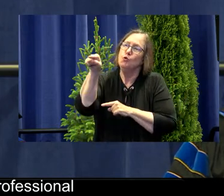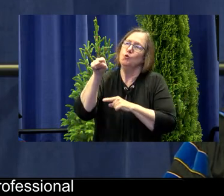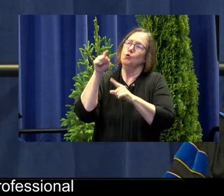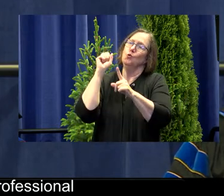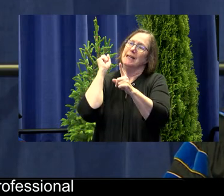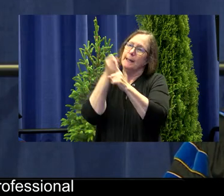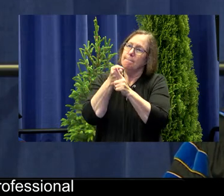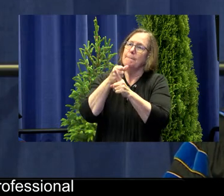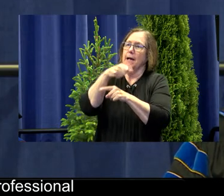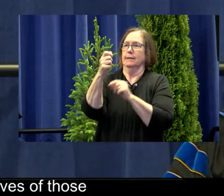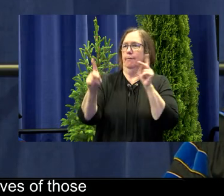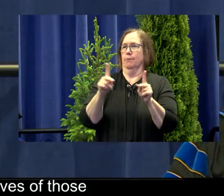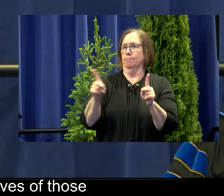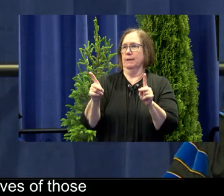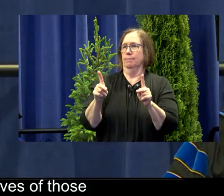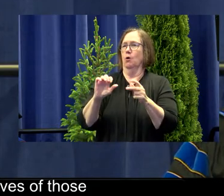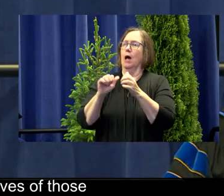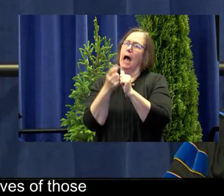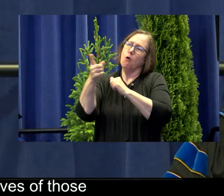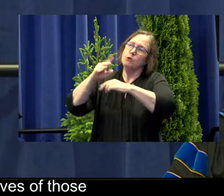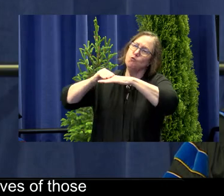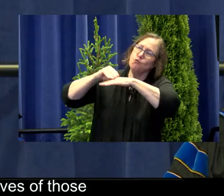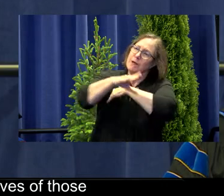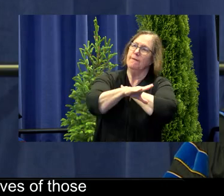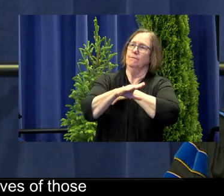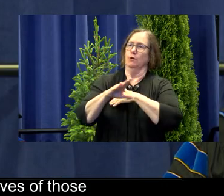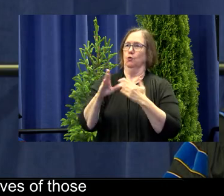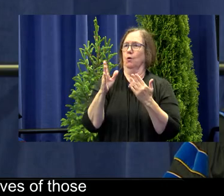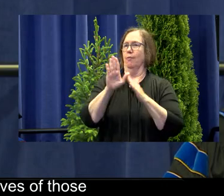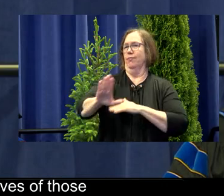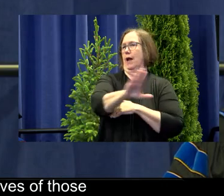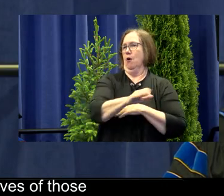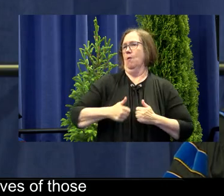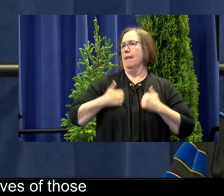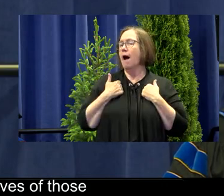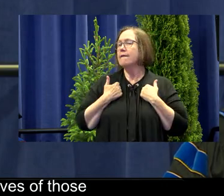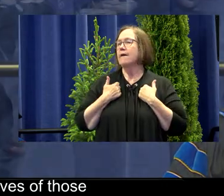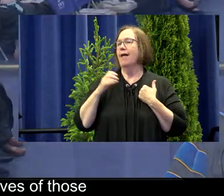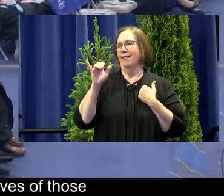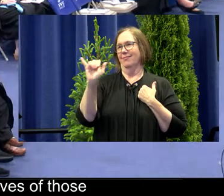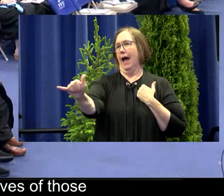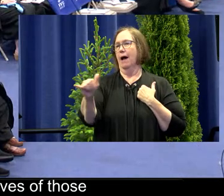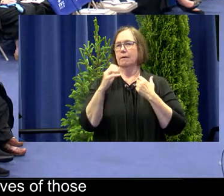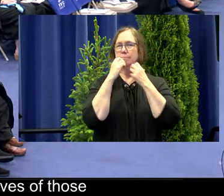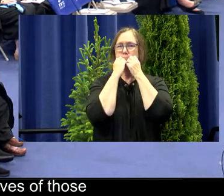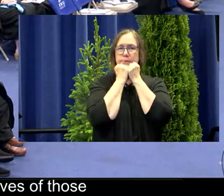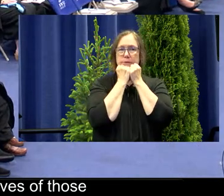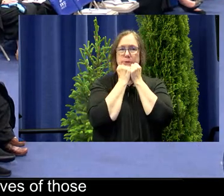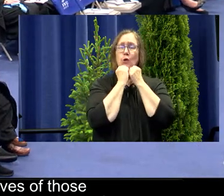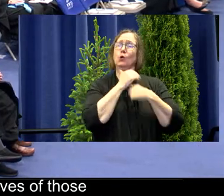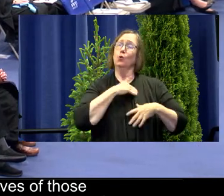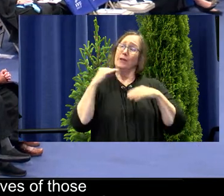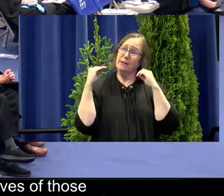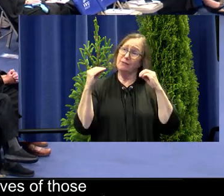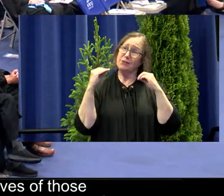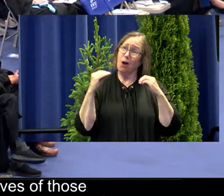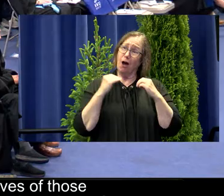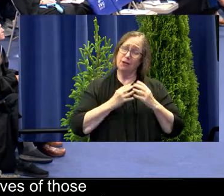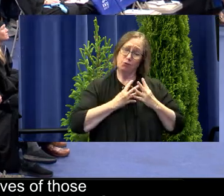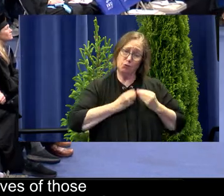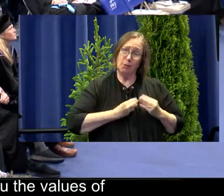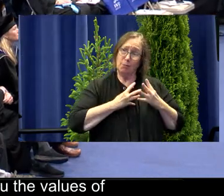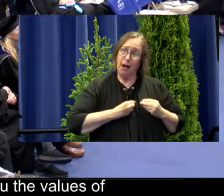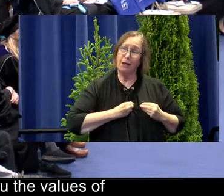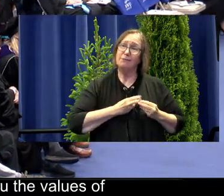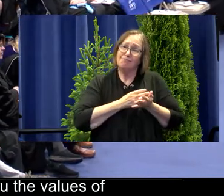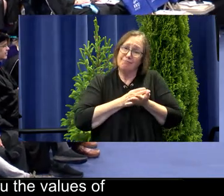you. Western Washington University has reinforced in you the values of compassion, integrity, and a commitment